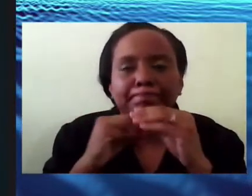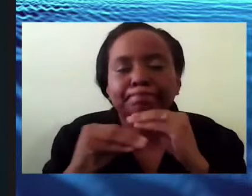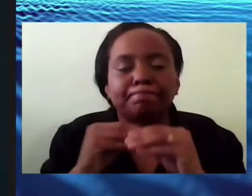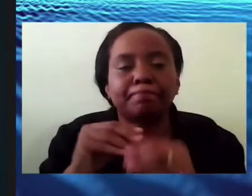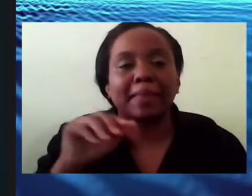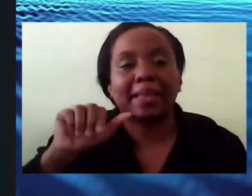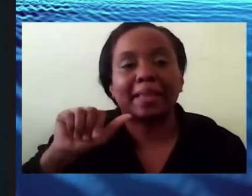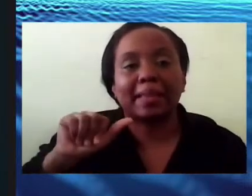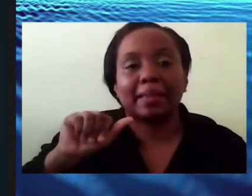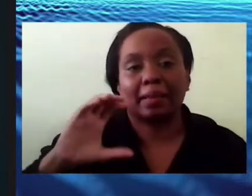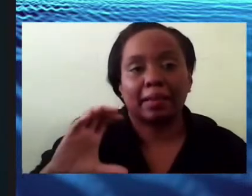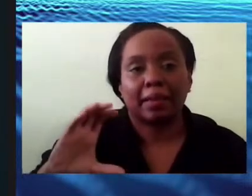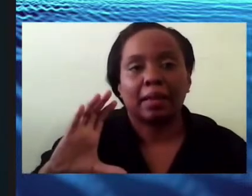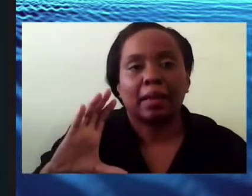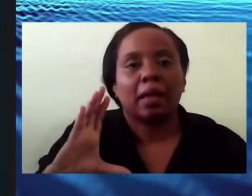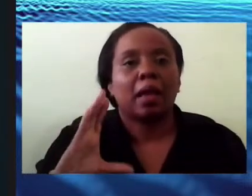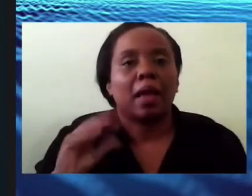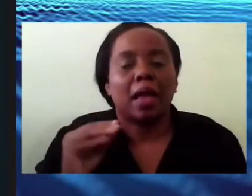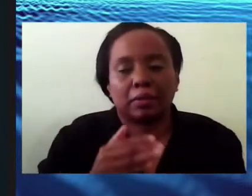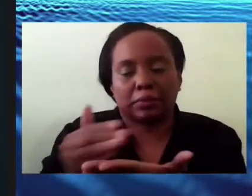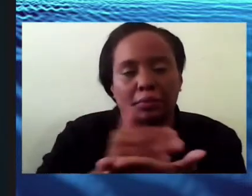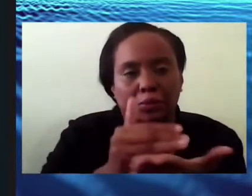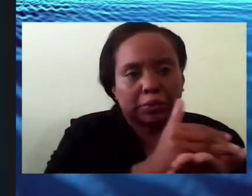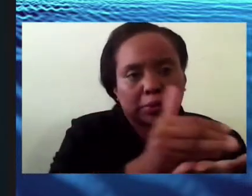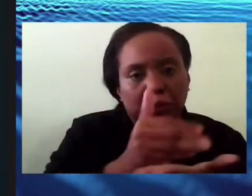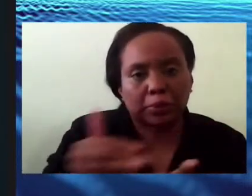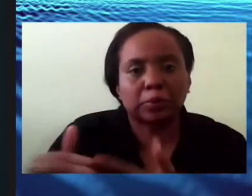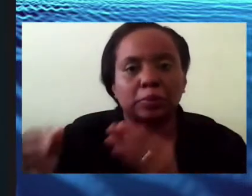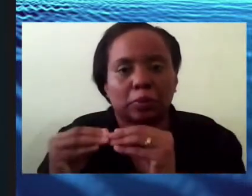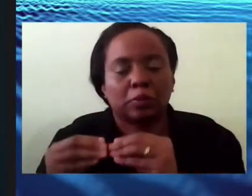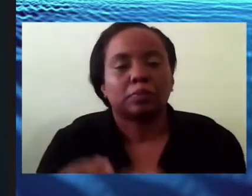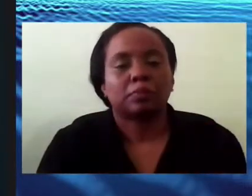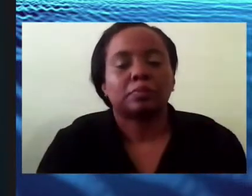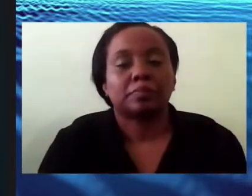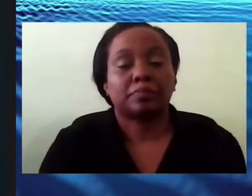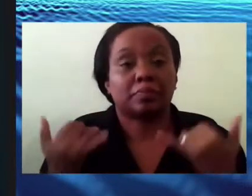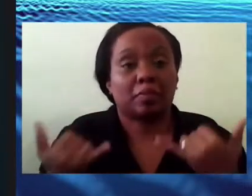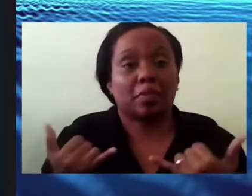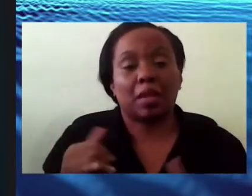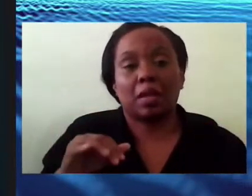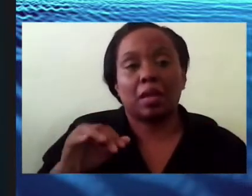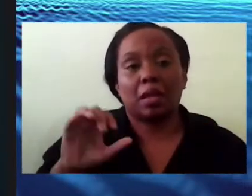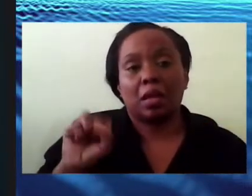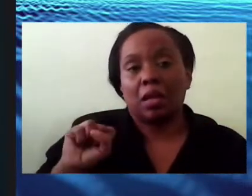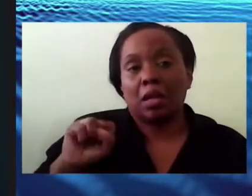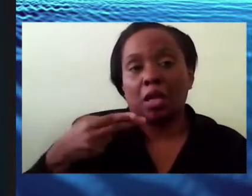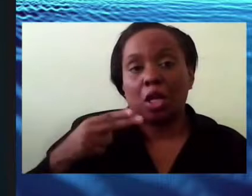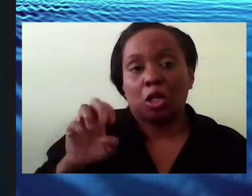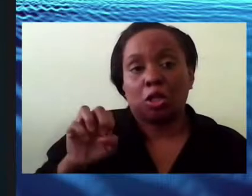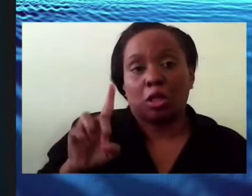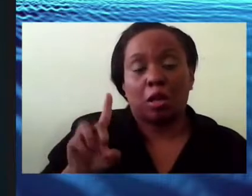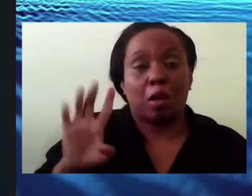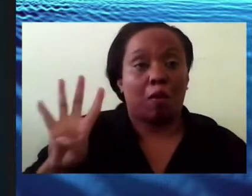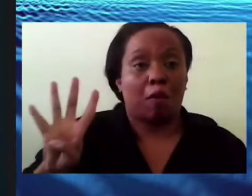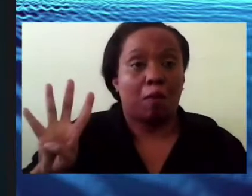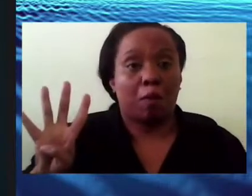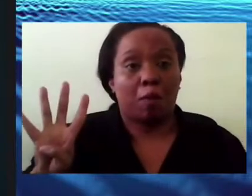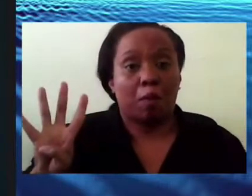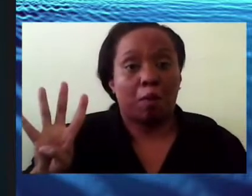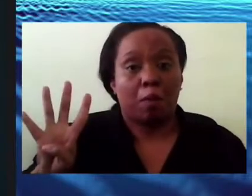areas. As of today, Shed 4 has been prepared to restart operations fully on Monday, 19th